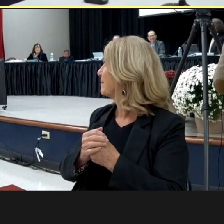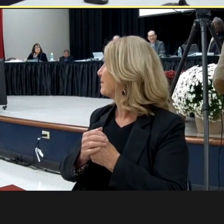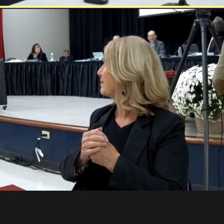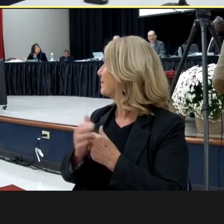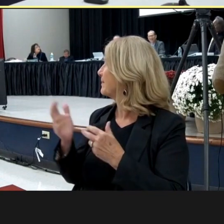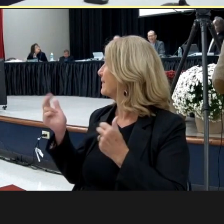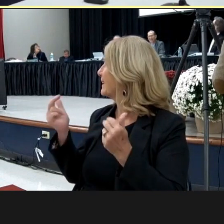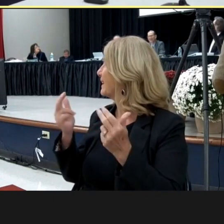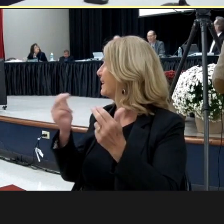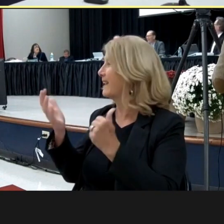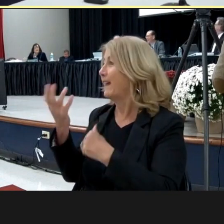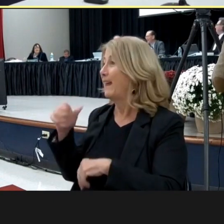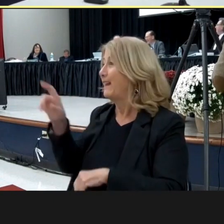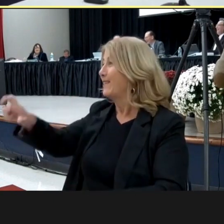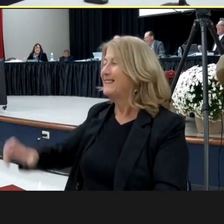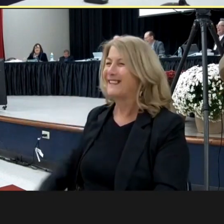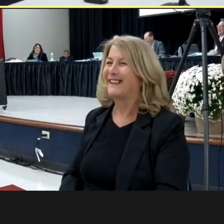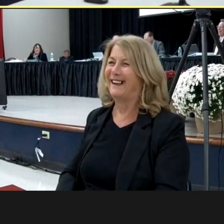Any questions?